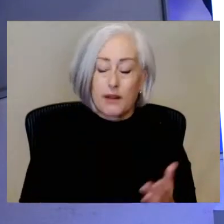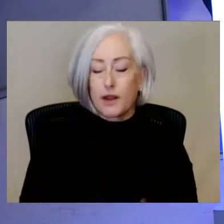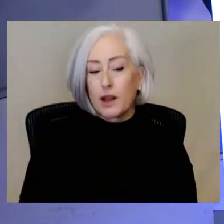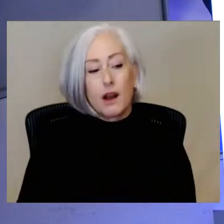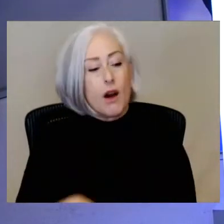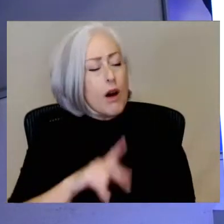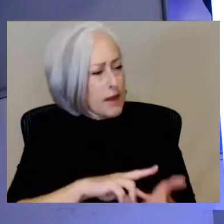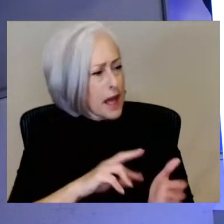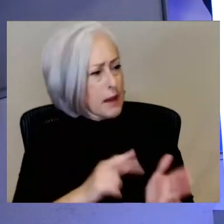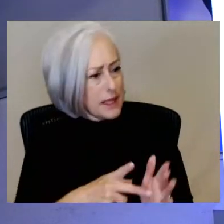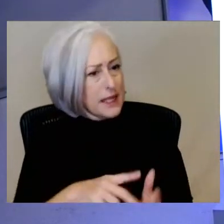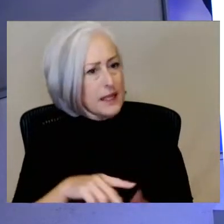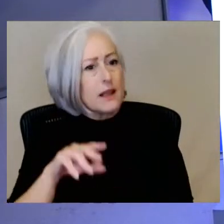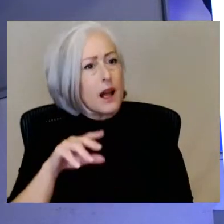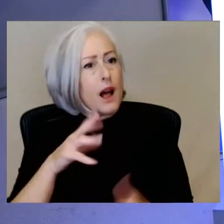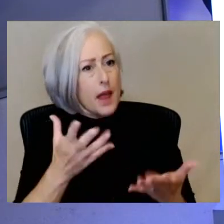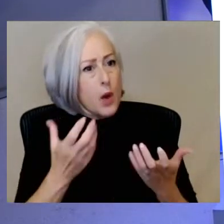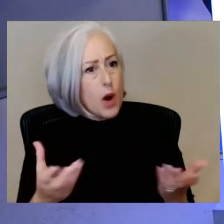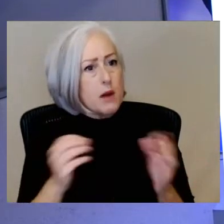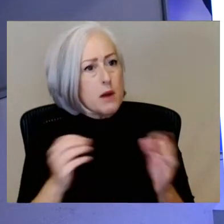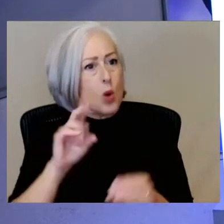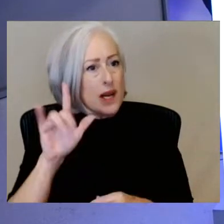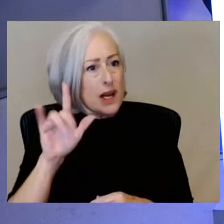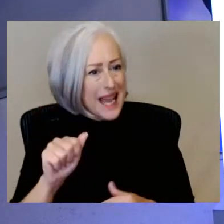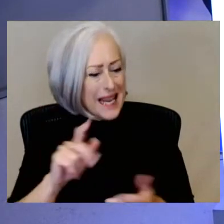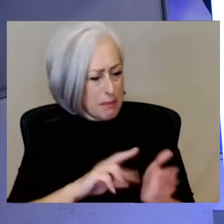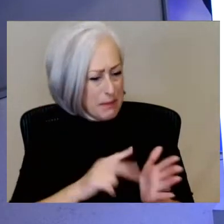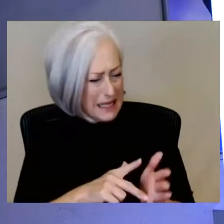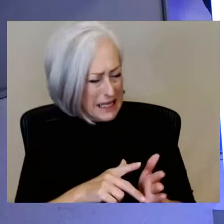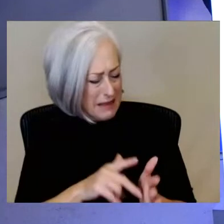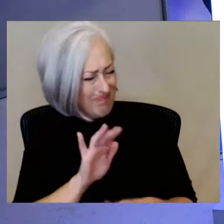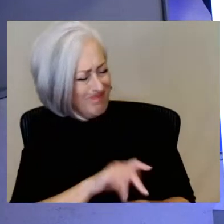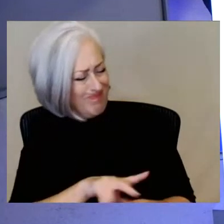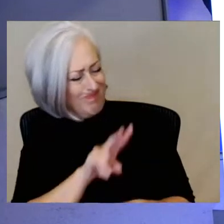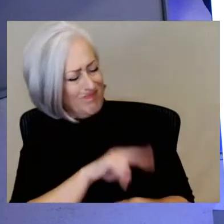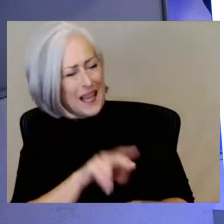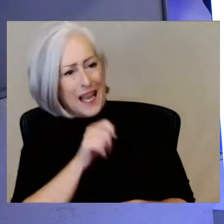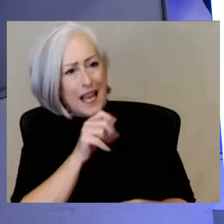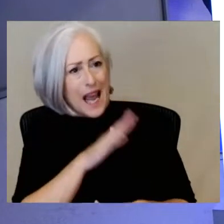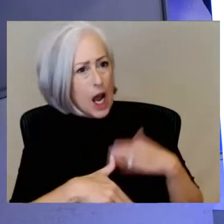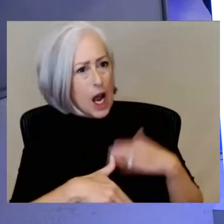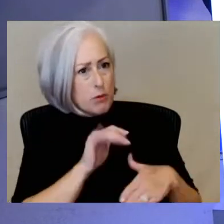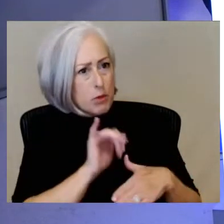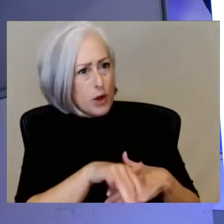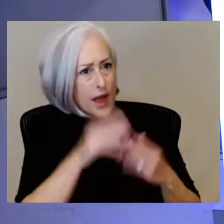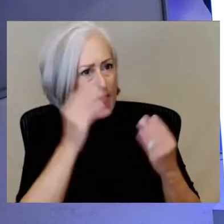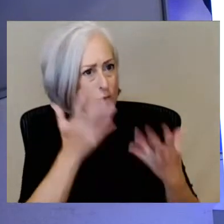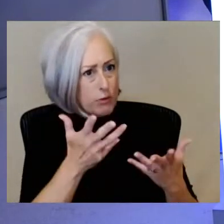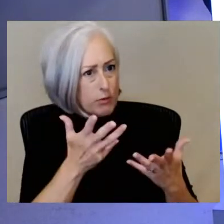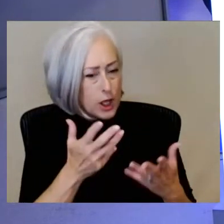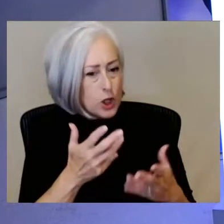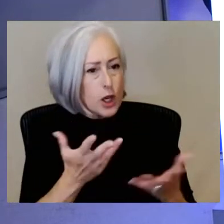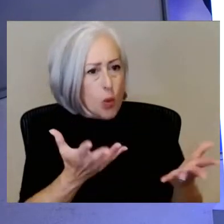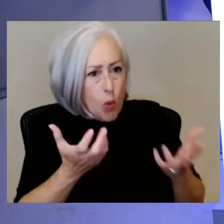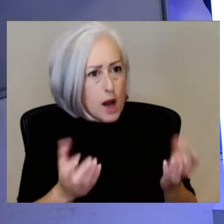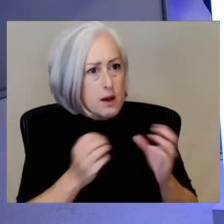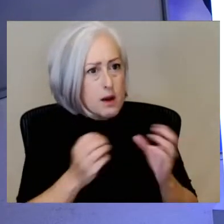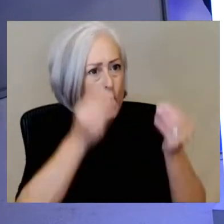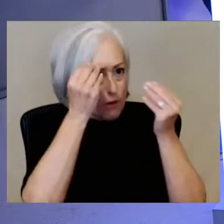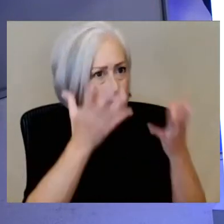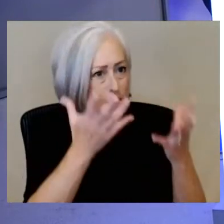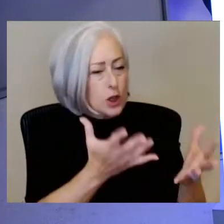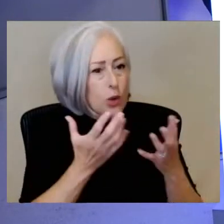saying, we're not really comfortable with the data that's there. We want to see more information. As I remember, the panel that voted